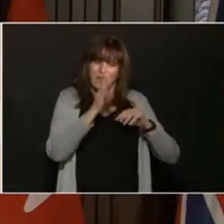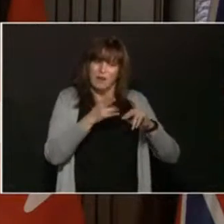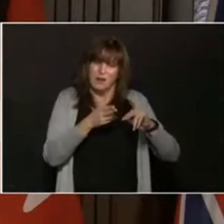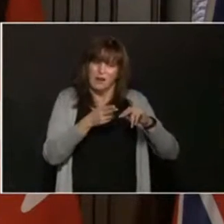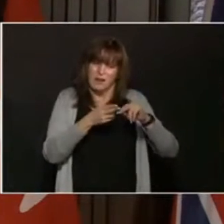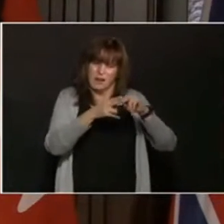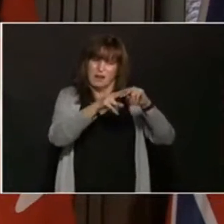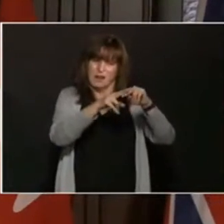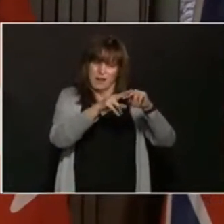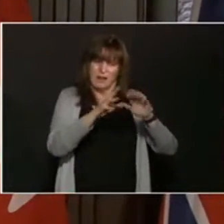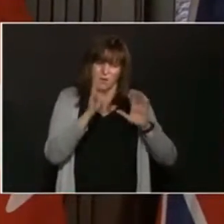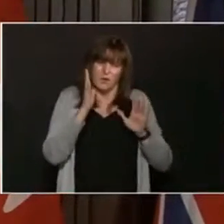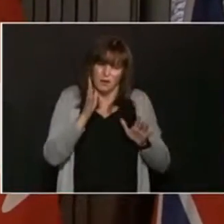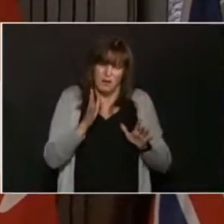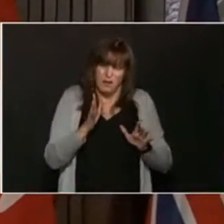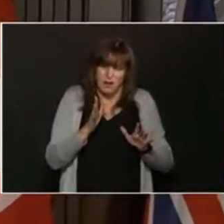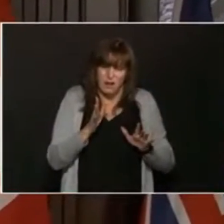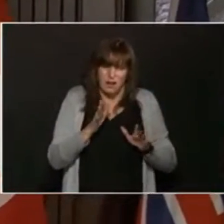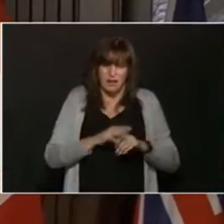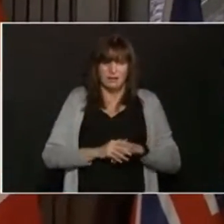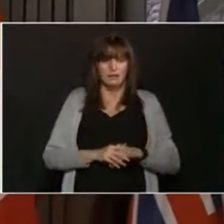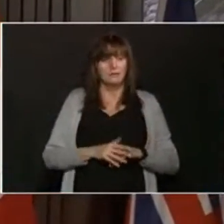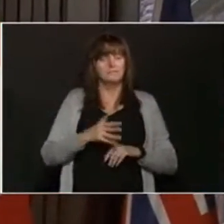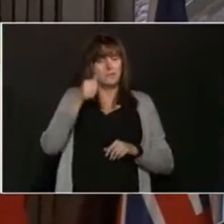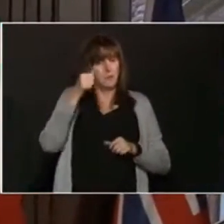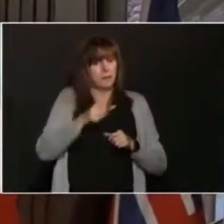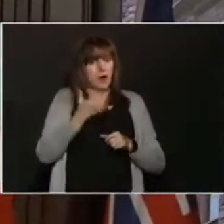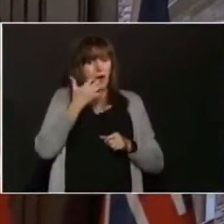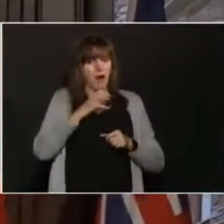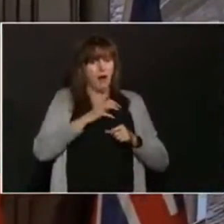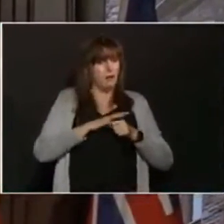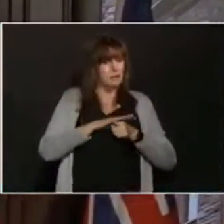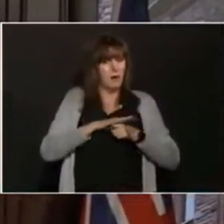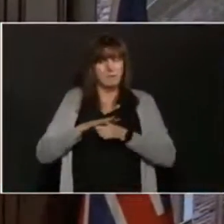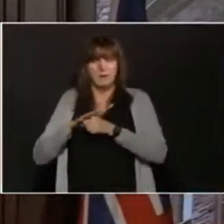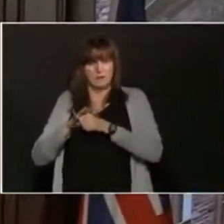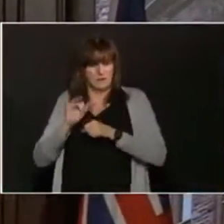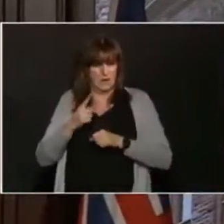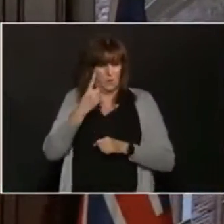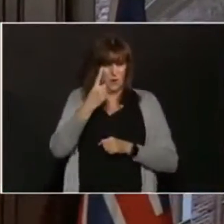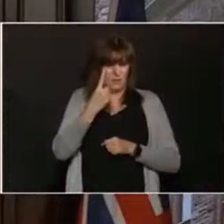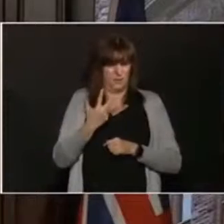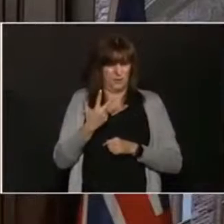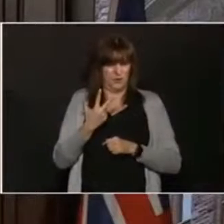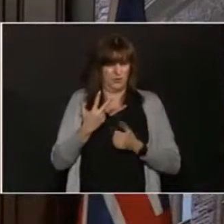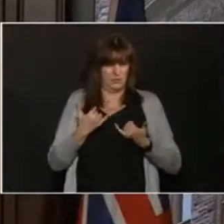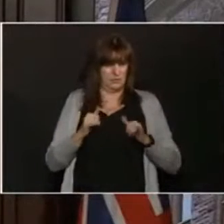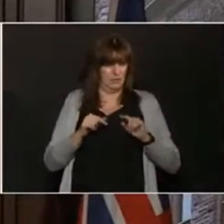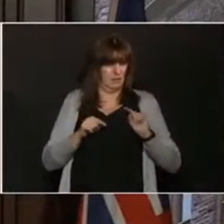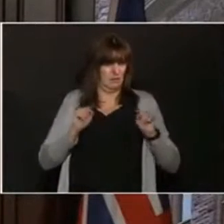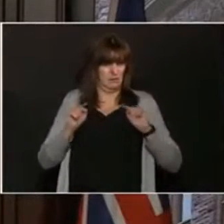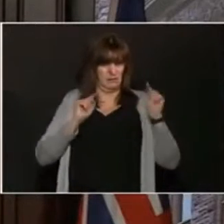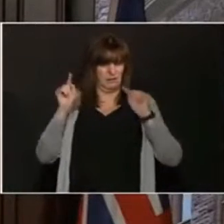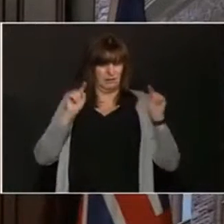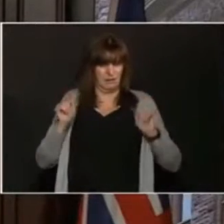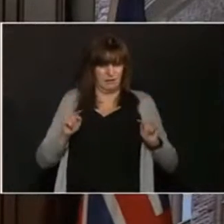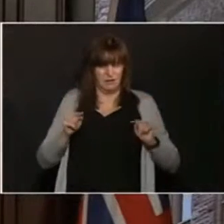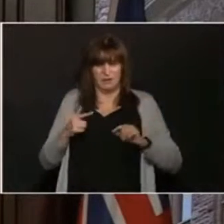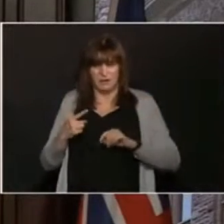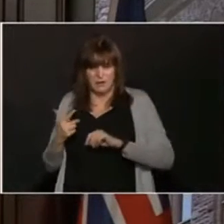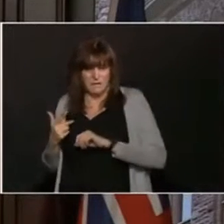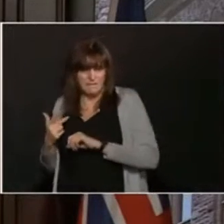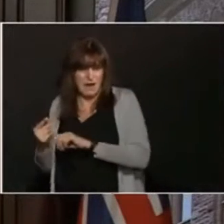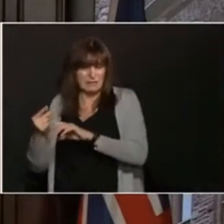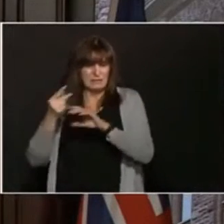of the long-term care homes across the province. And so you have to contrast vaccination in the hotspots, outbreaks now